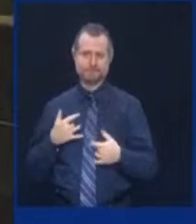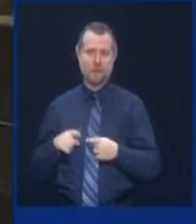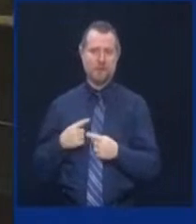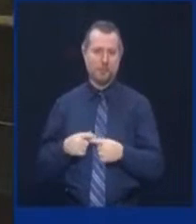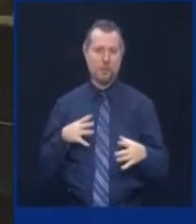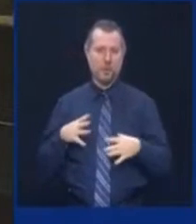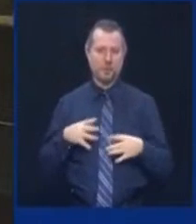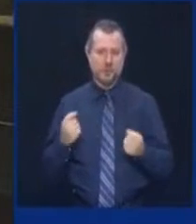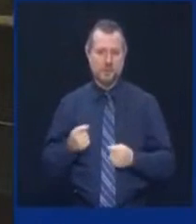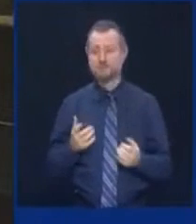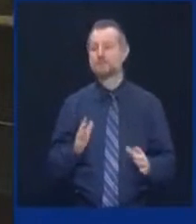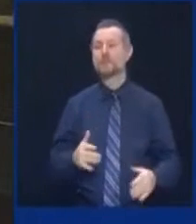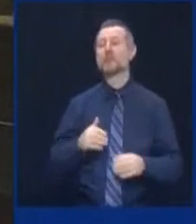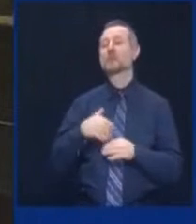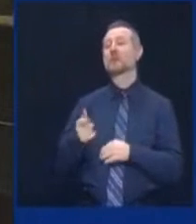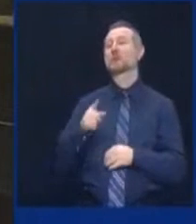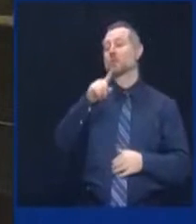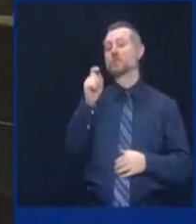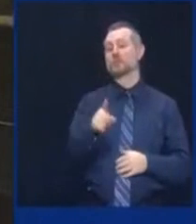Next question, operator.